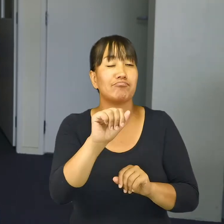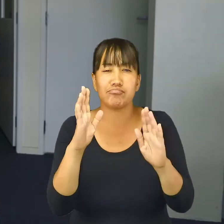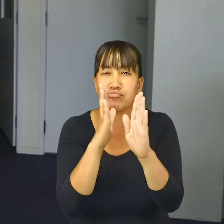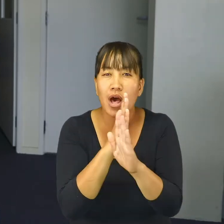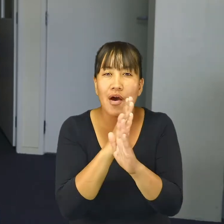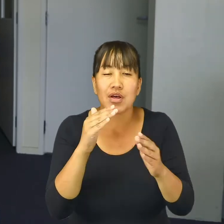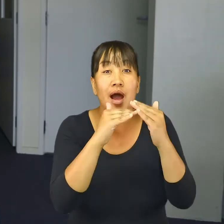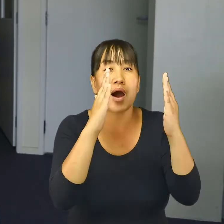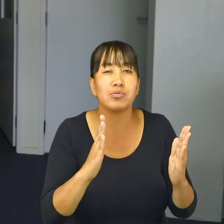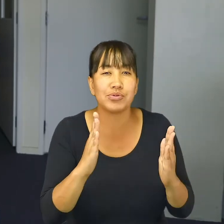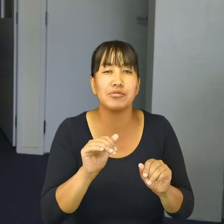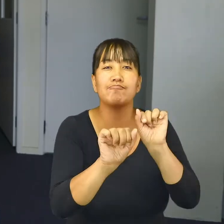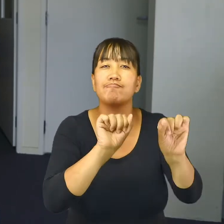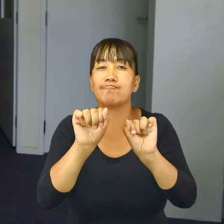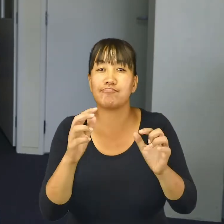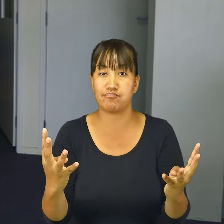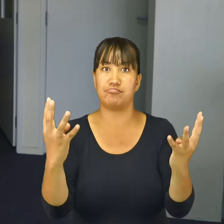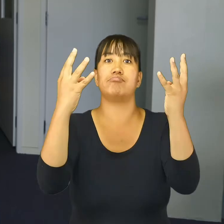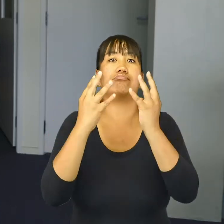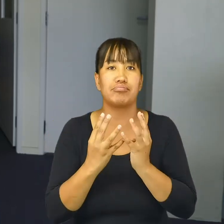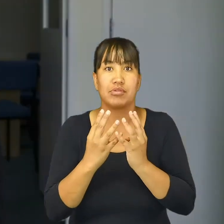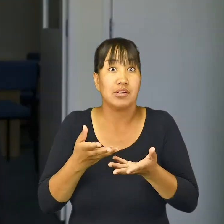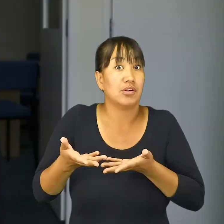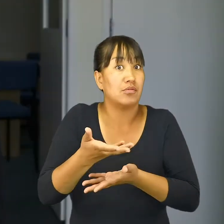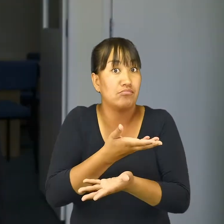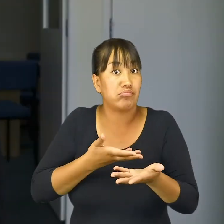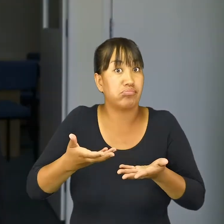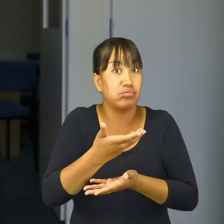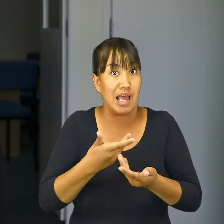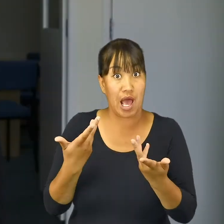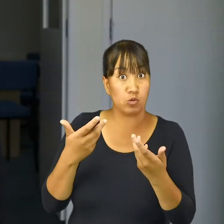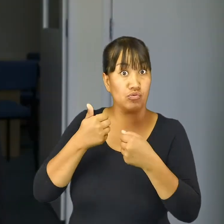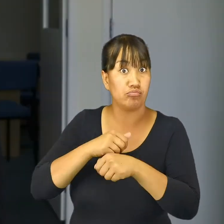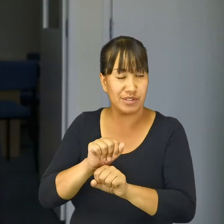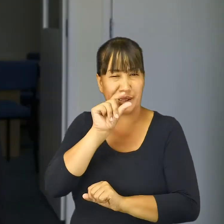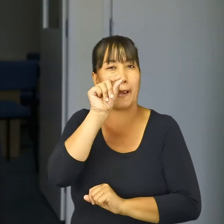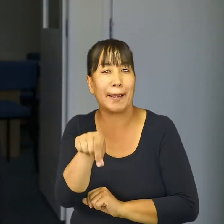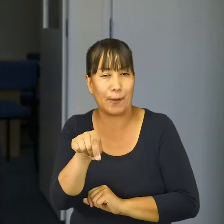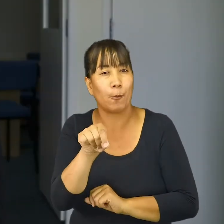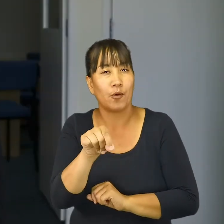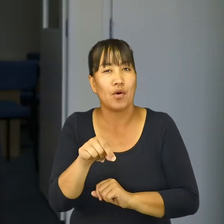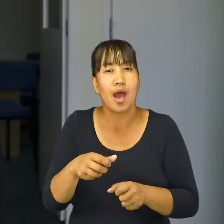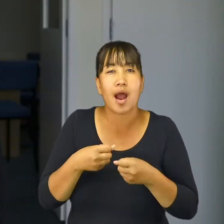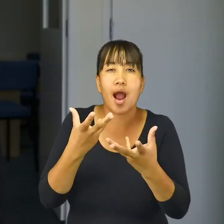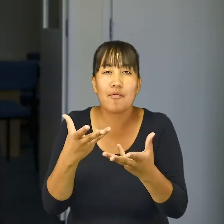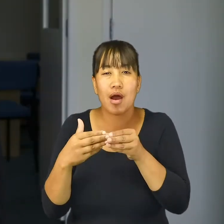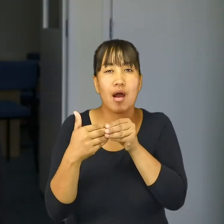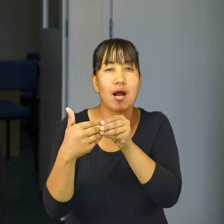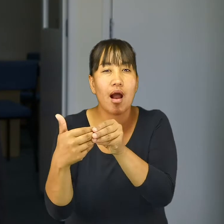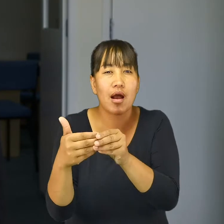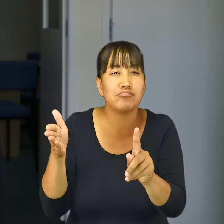between NGOs and private landowners, we've been able to protect Kiwi and give